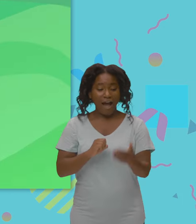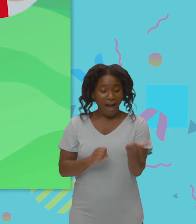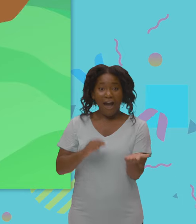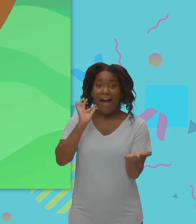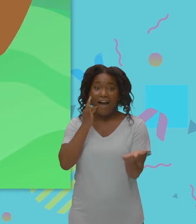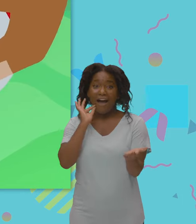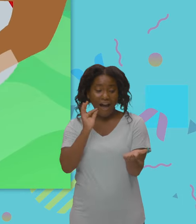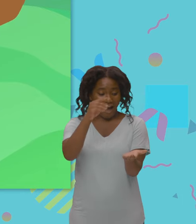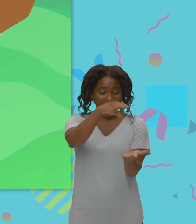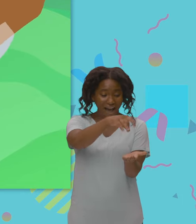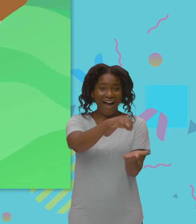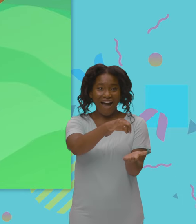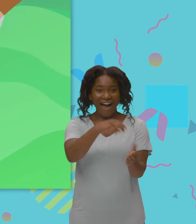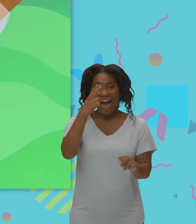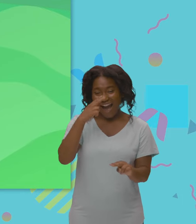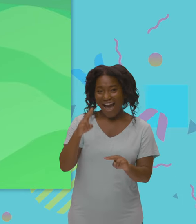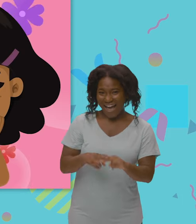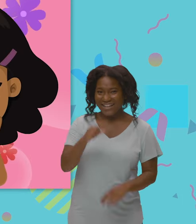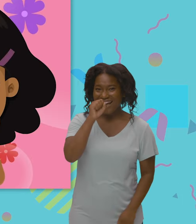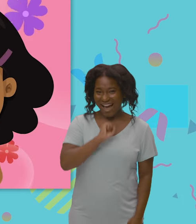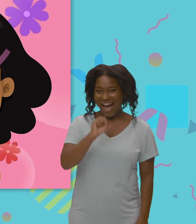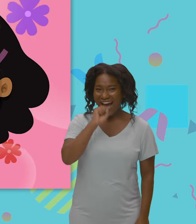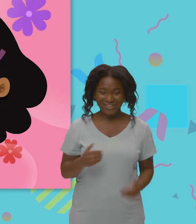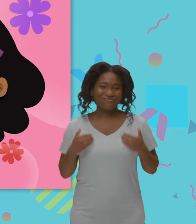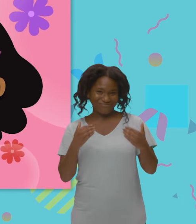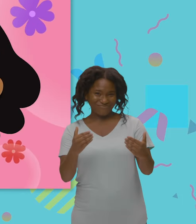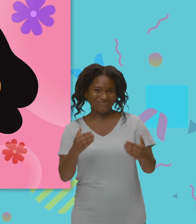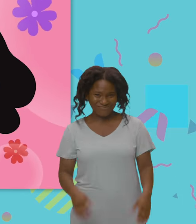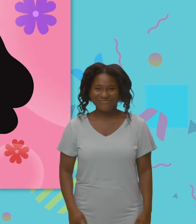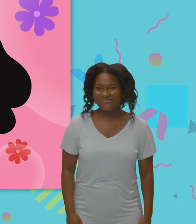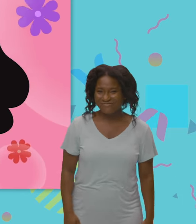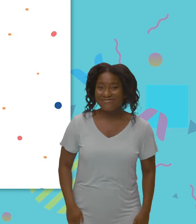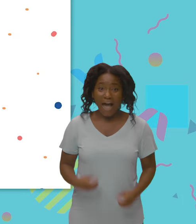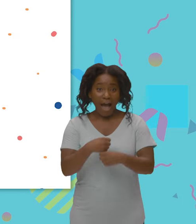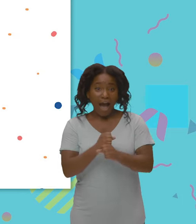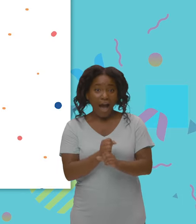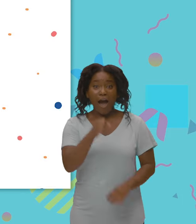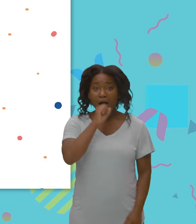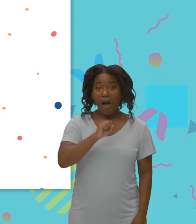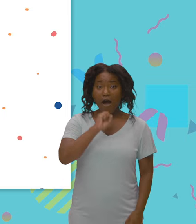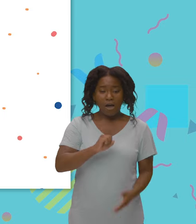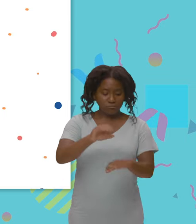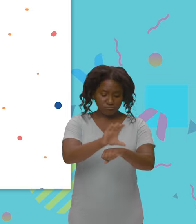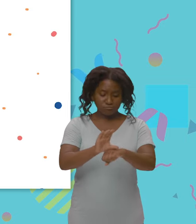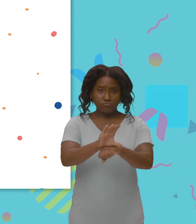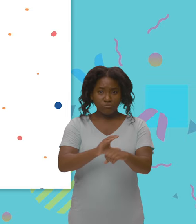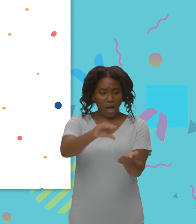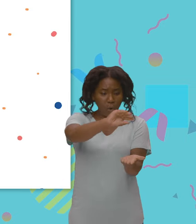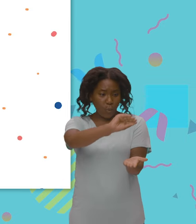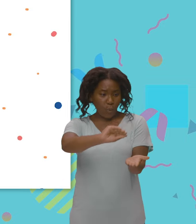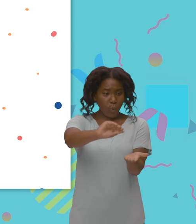with strawberries. I like it sweet. Let's make sweet. Some funny fun ice cream. Let's make some ice cream with